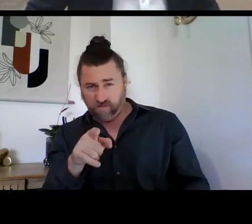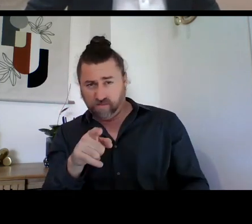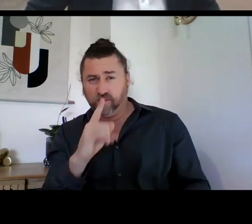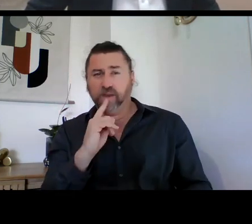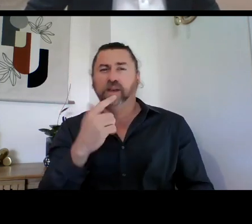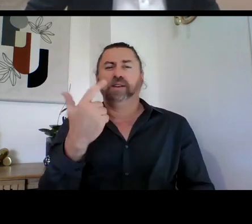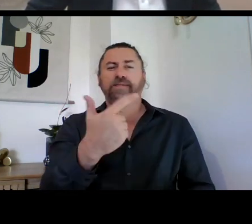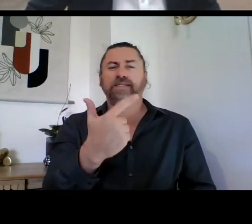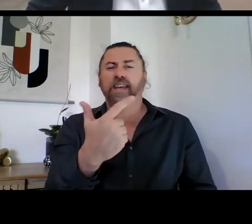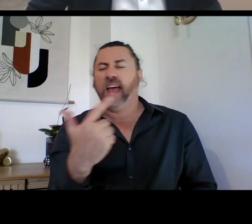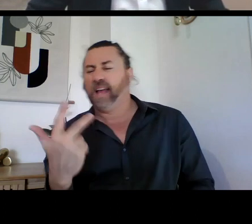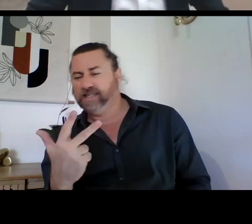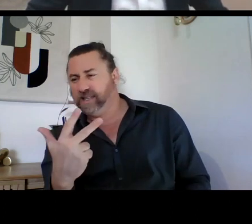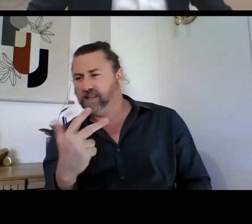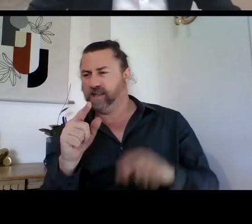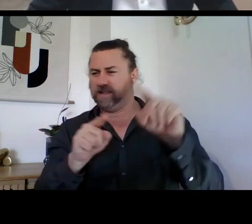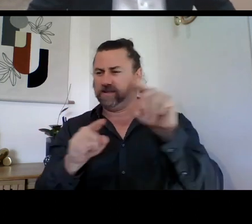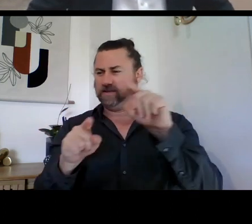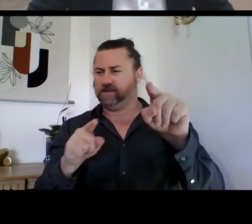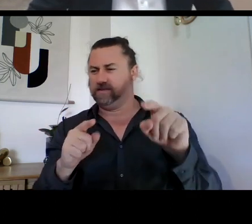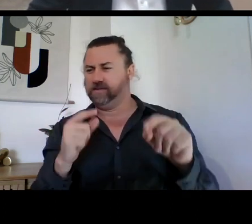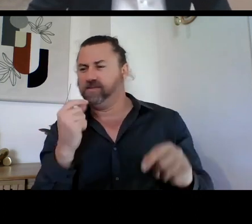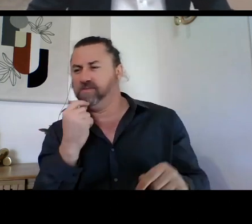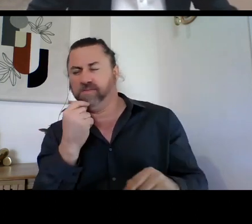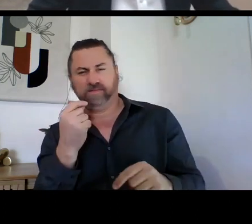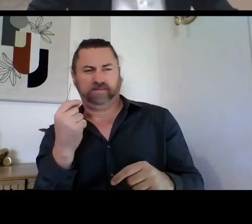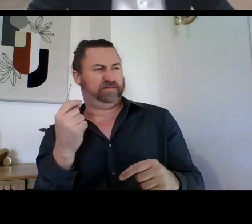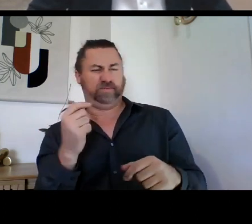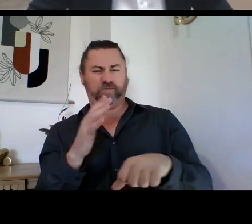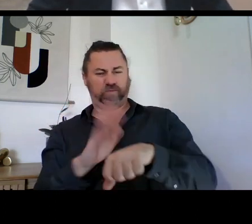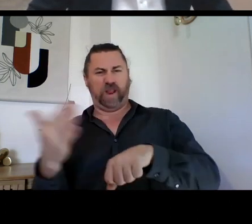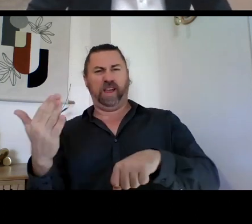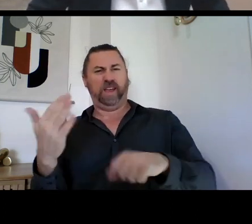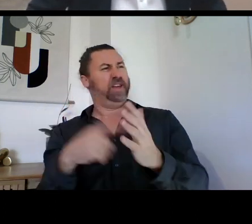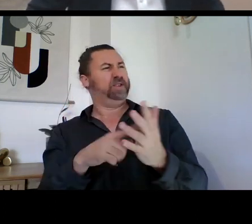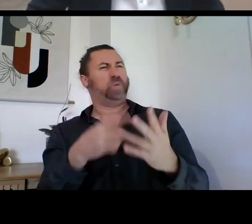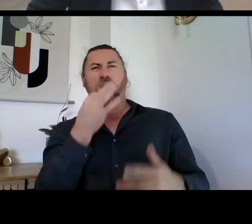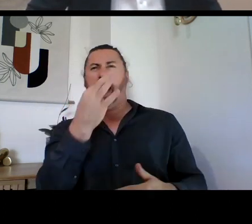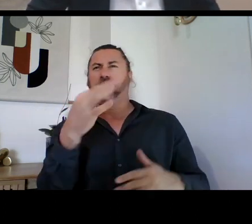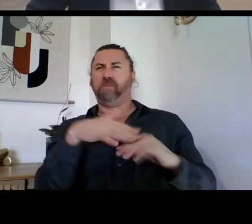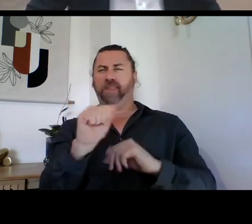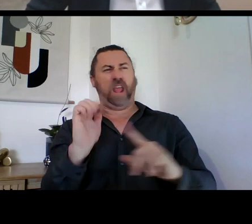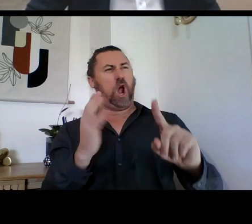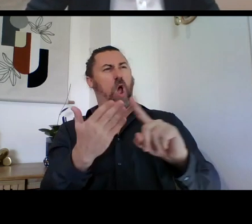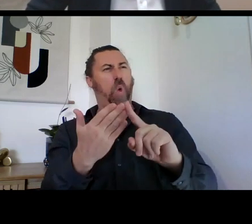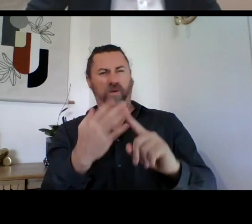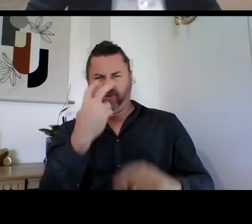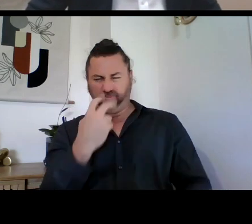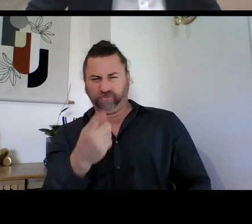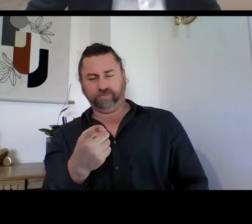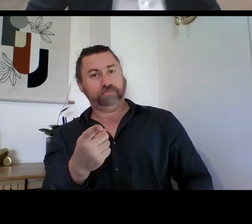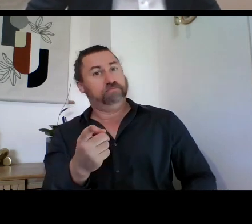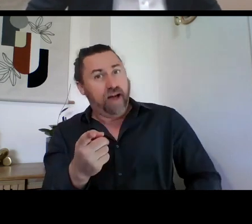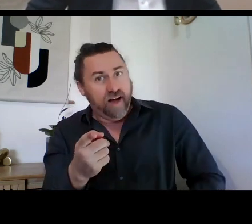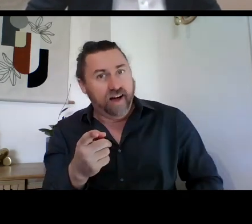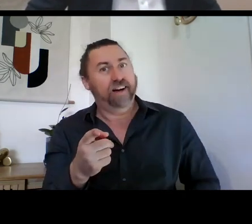section 17 of 18 seems a bit late in the piece for an assessor to be asking about goals, but certainly assessors can easily navigate between these